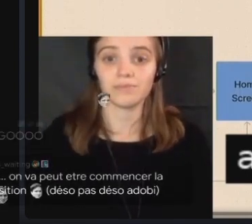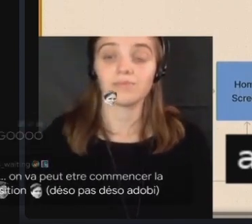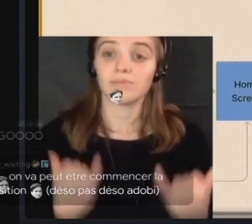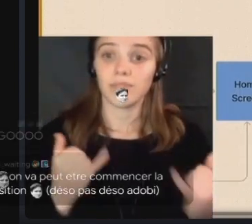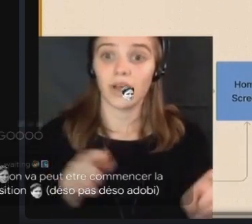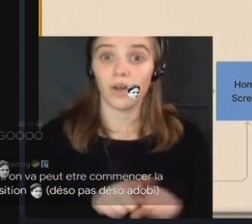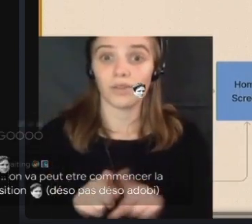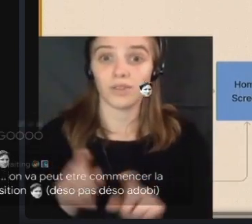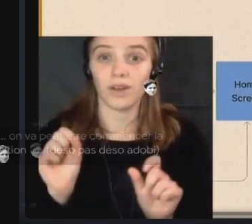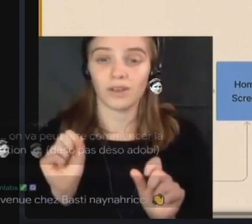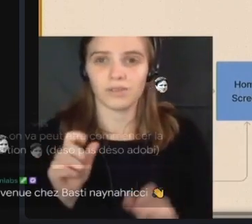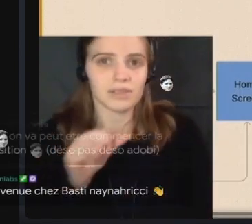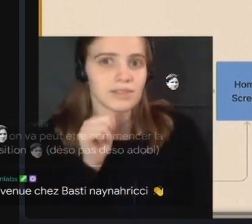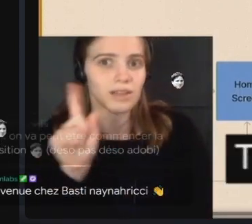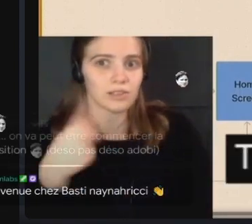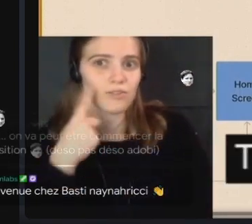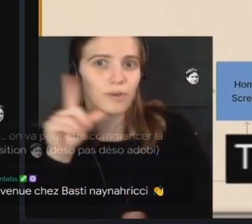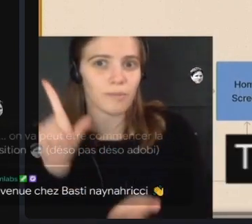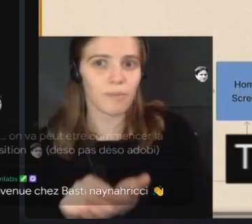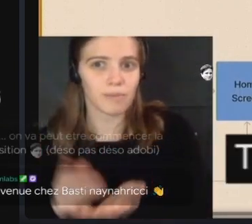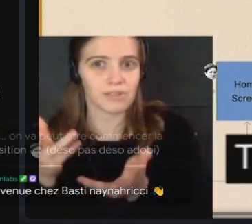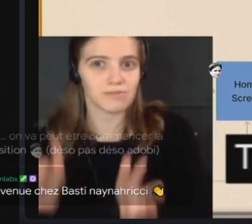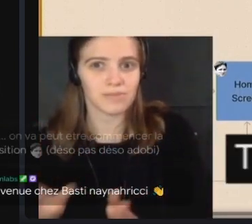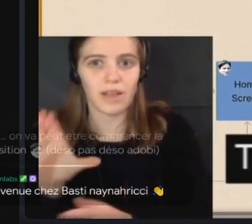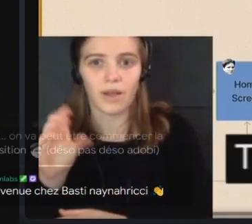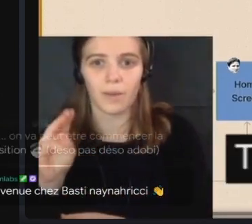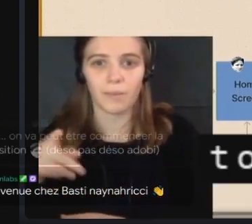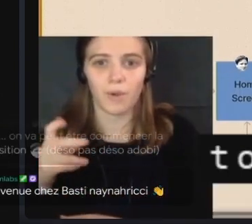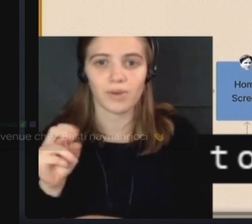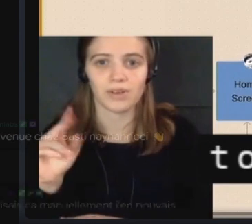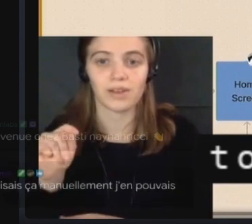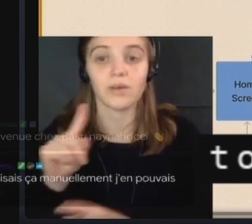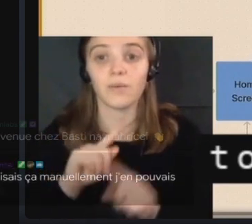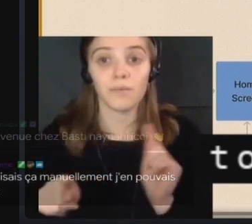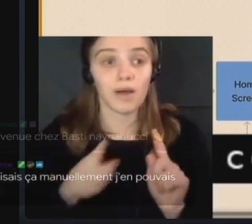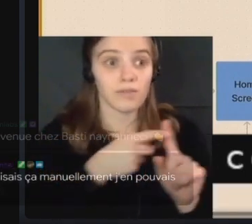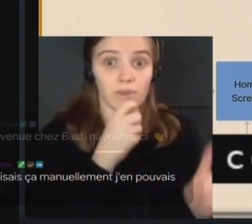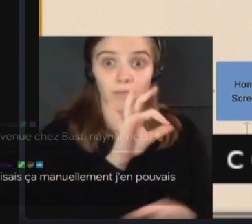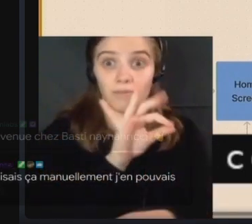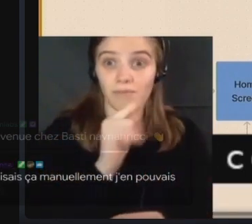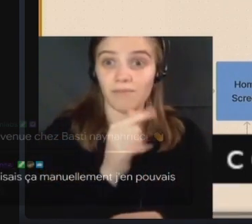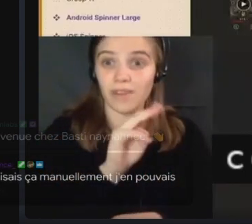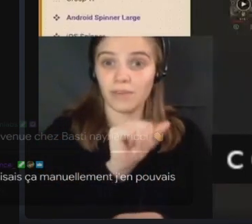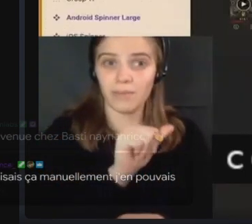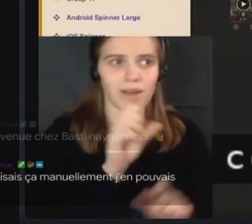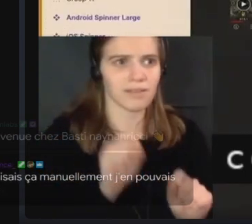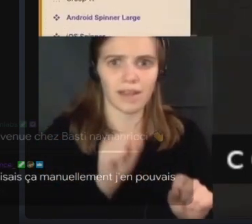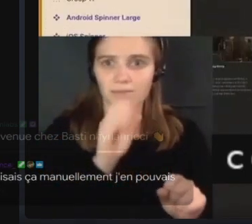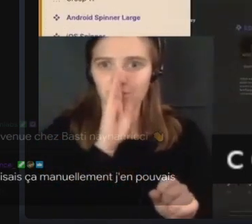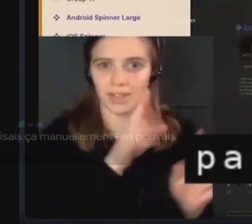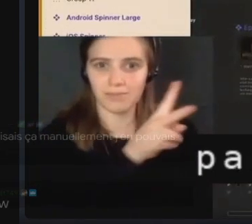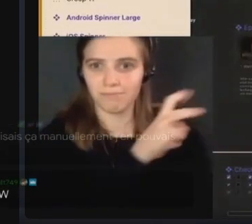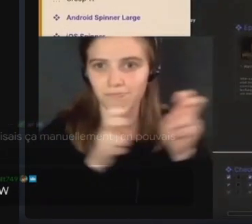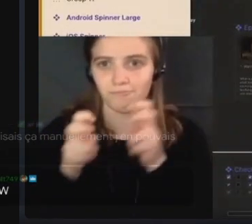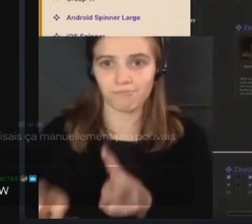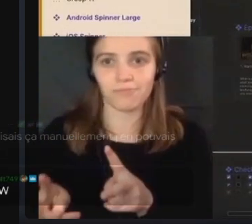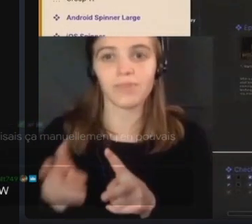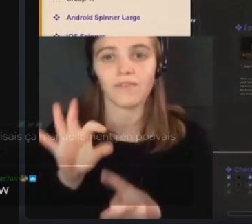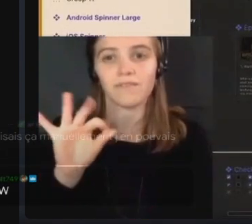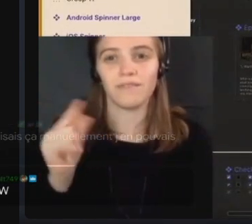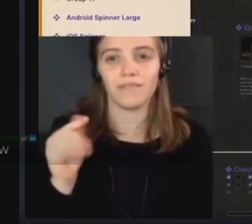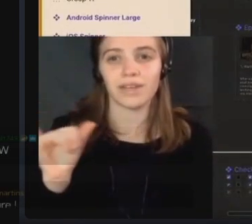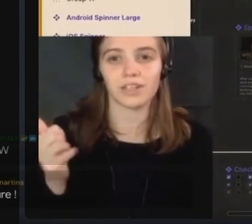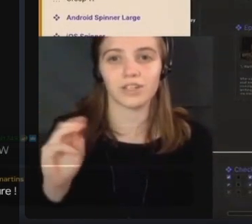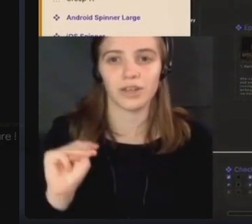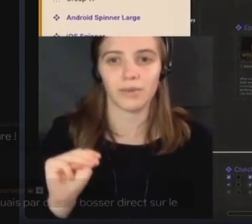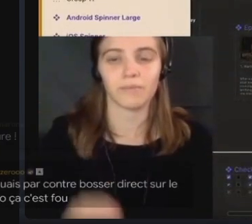it's not just for Incroyable. components, but I can also copy and paste frames directly from Figma to FigJam. So if I want to Et go tout est lié, forcément. back to my design system